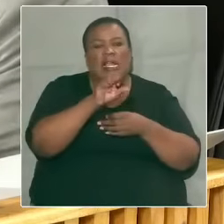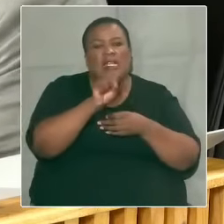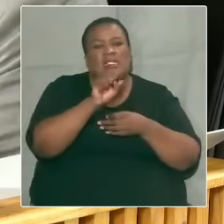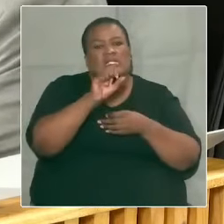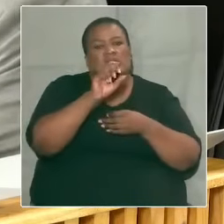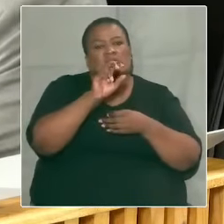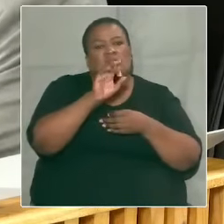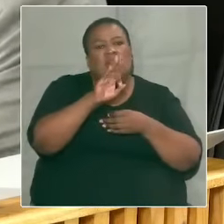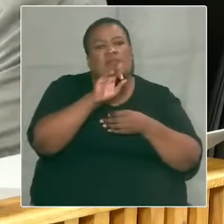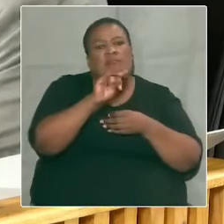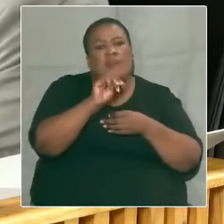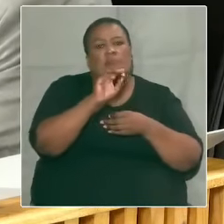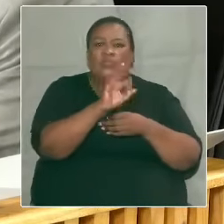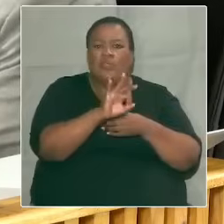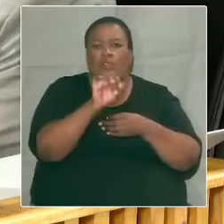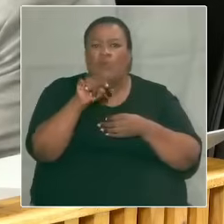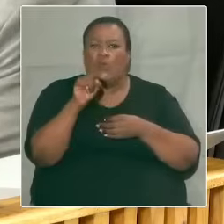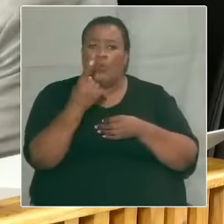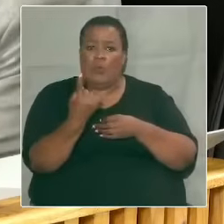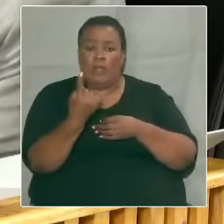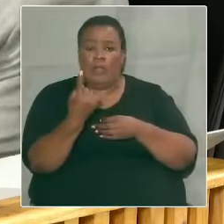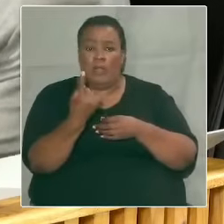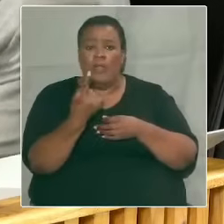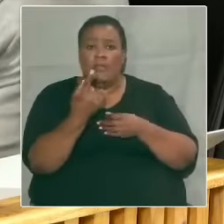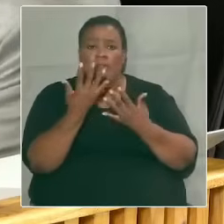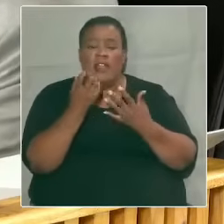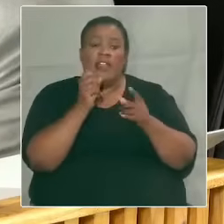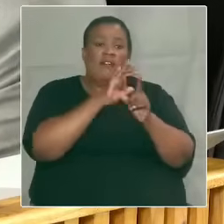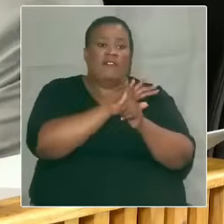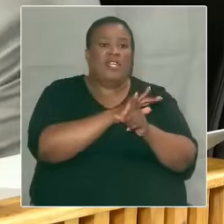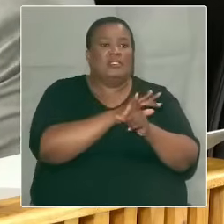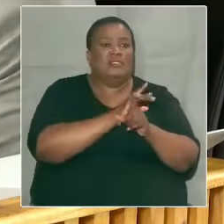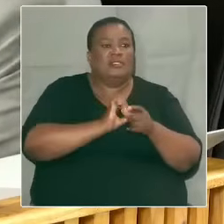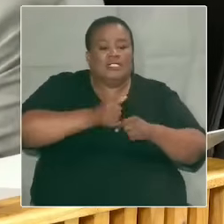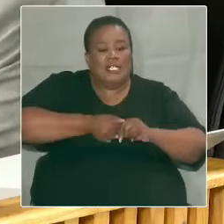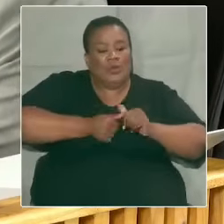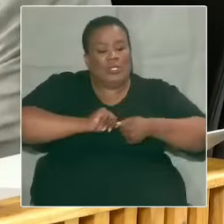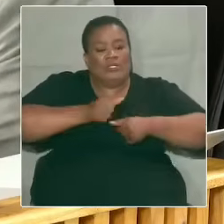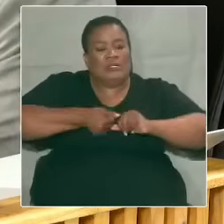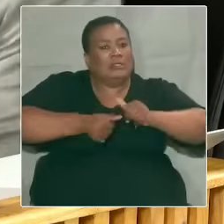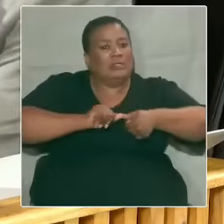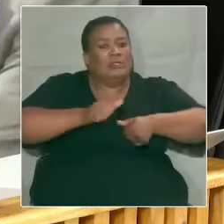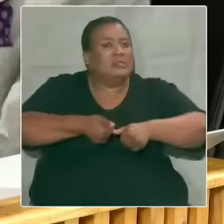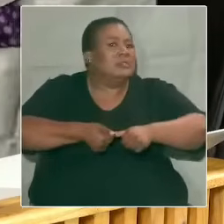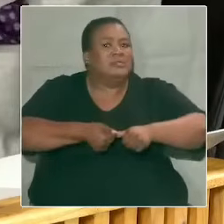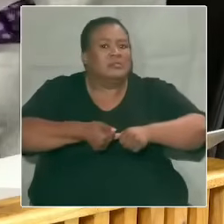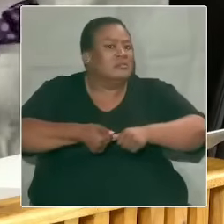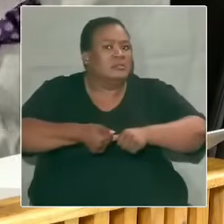3.1, and then it doesn't affect the rest of the sequence. all right.